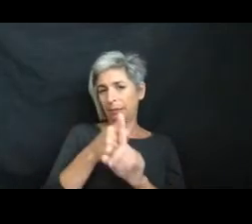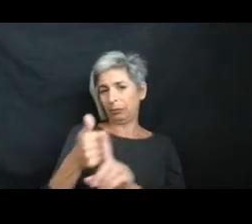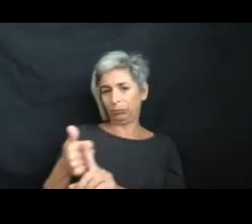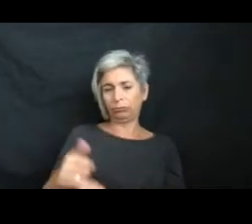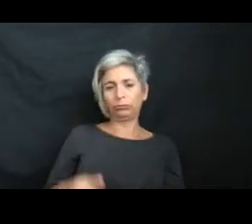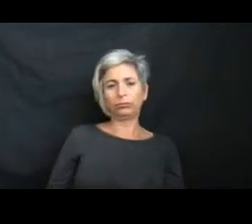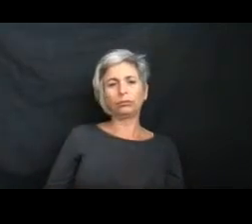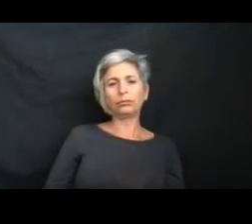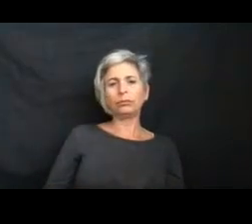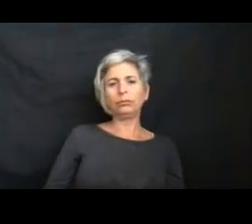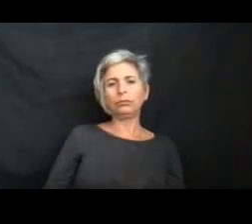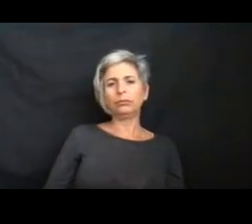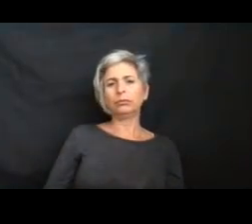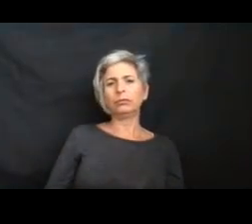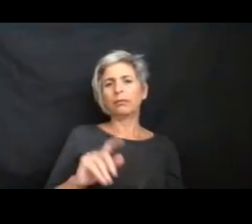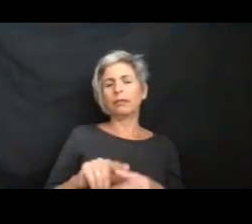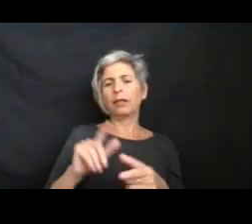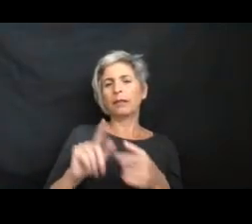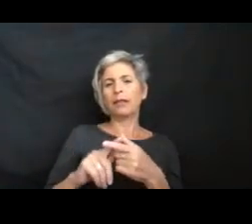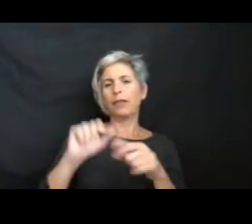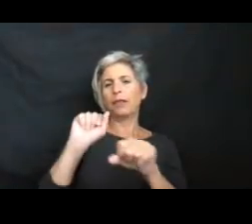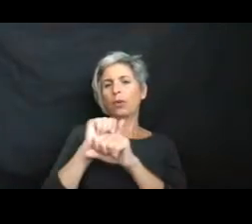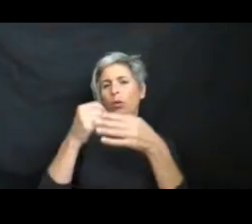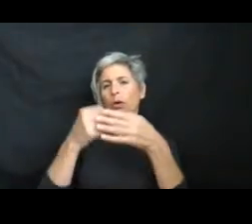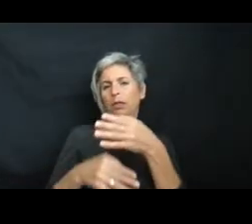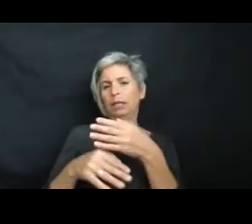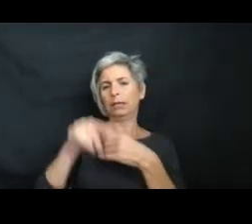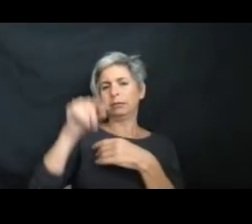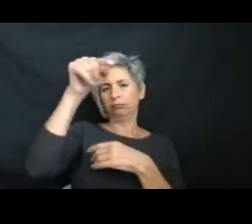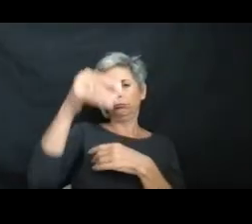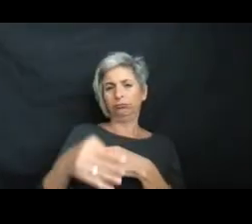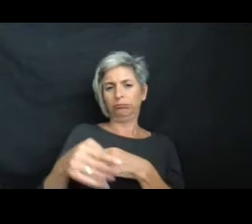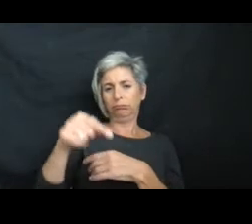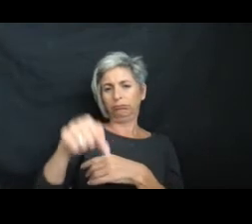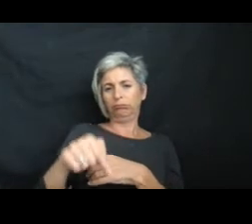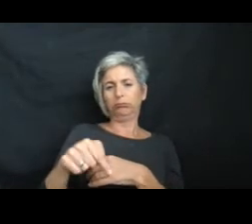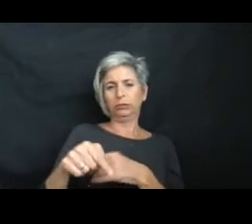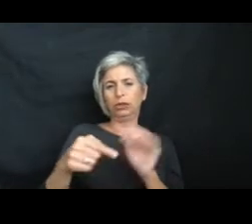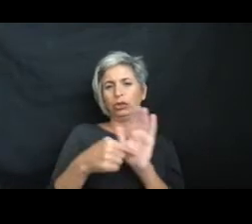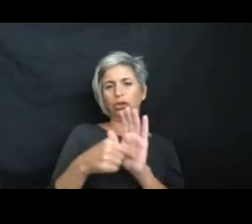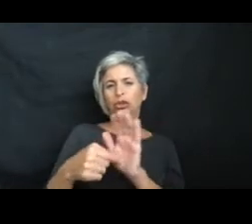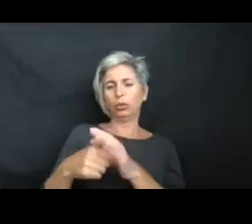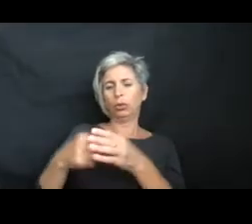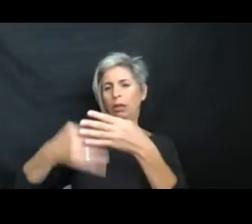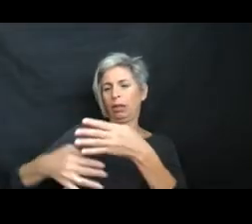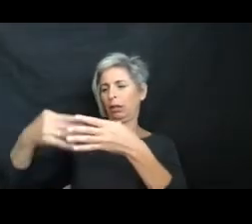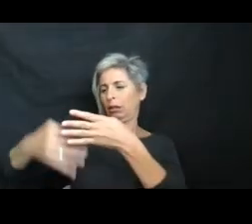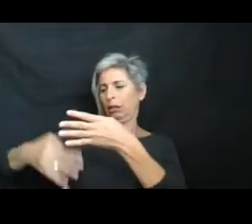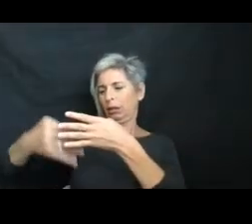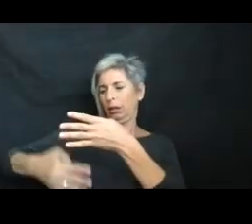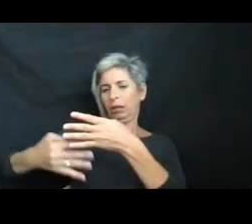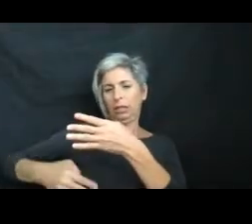down to, if you're using the work list, it should bring you here, showing you the list of all the projects that you've done. In this